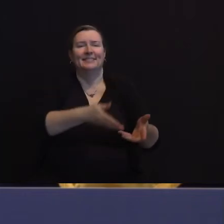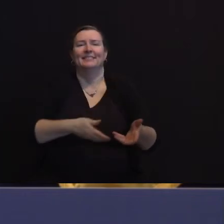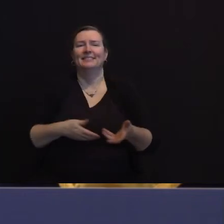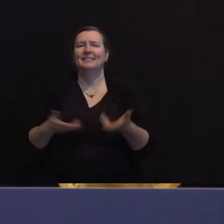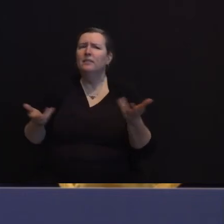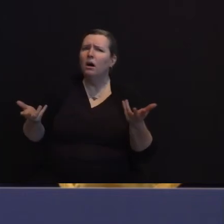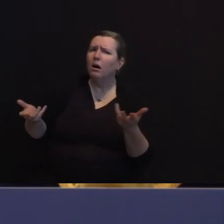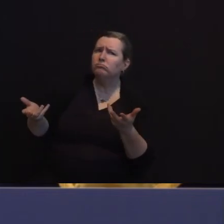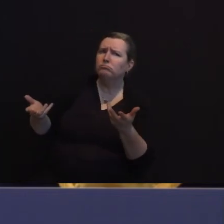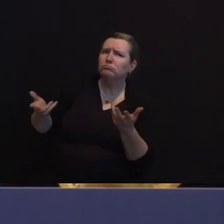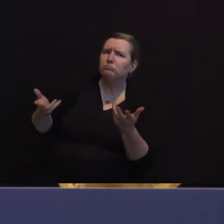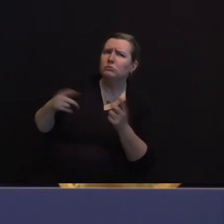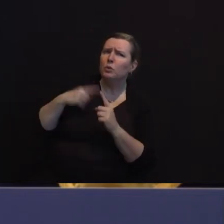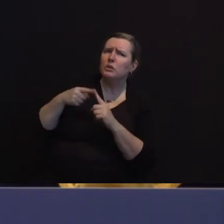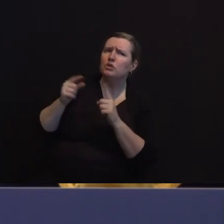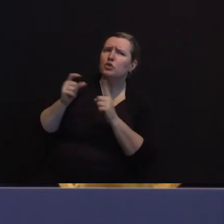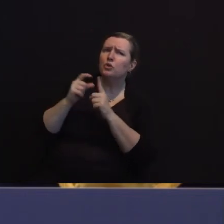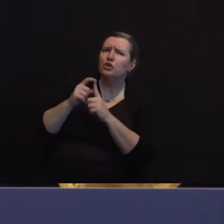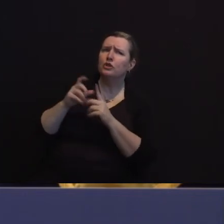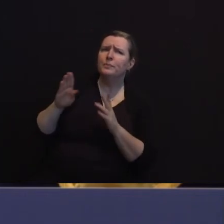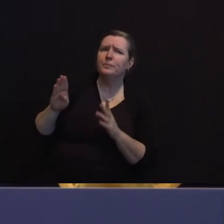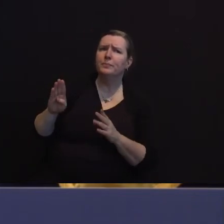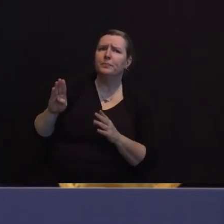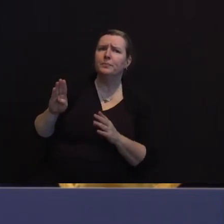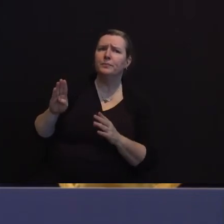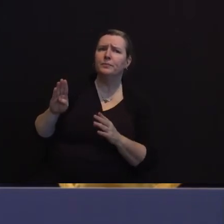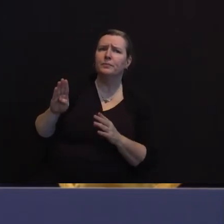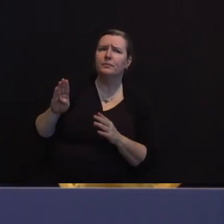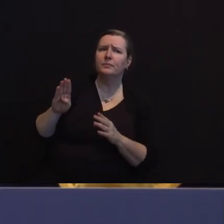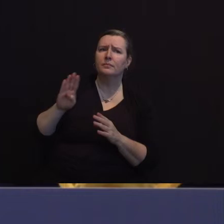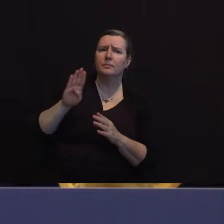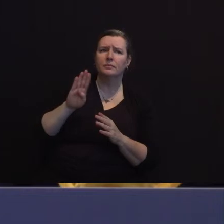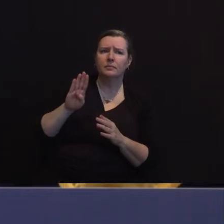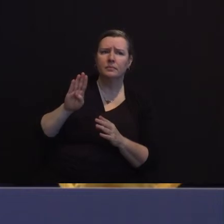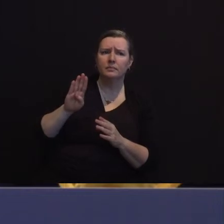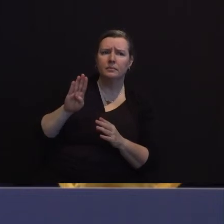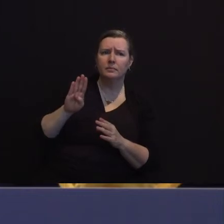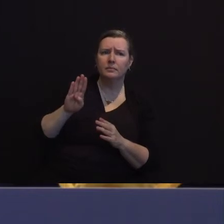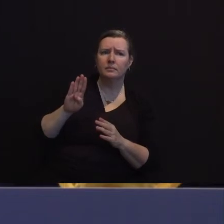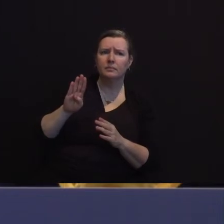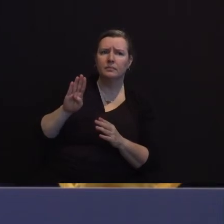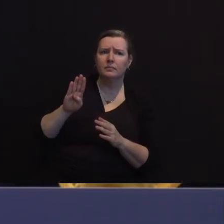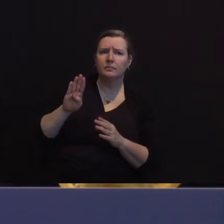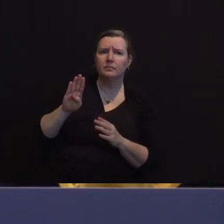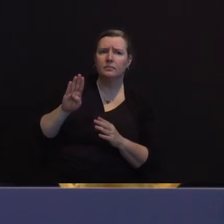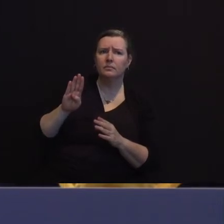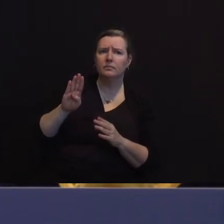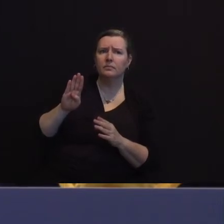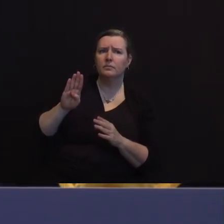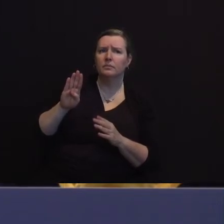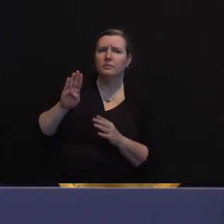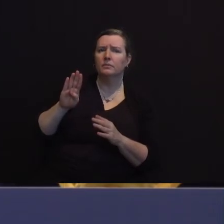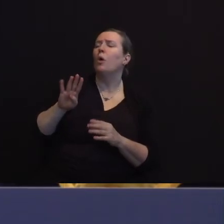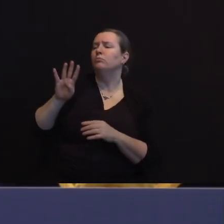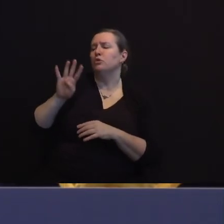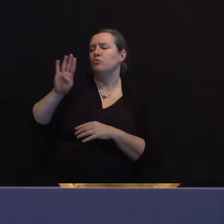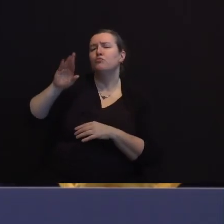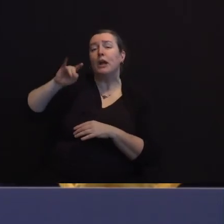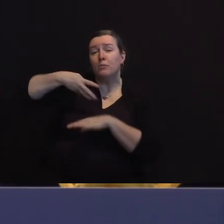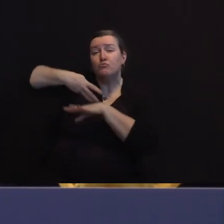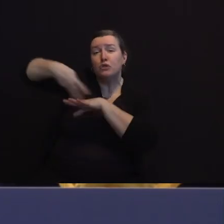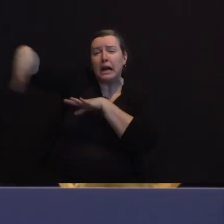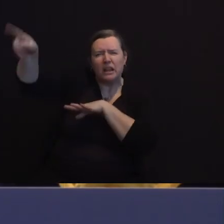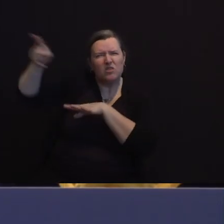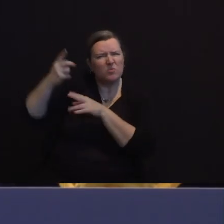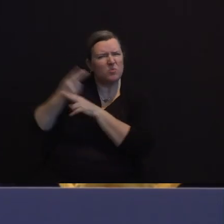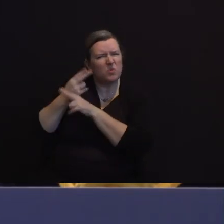you smile, so you're watching this. May it always be that way. All right. Governor, you have taken a stand that there must